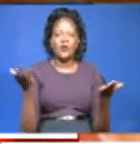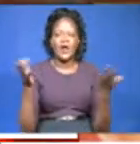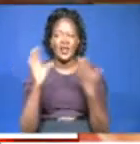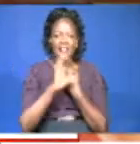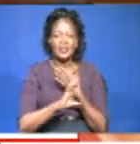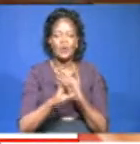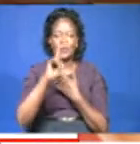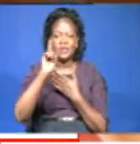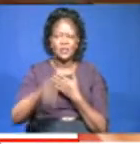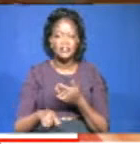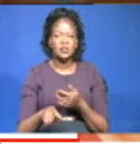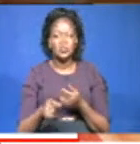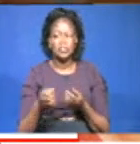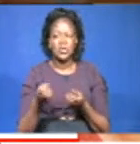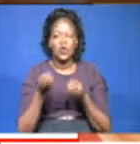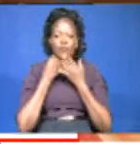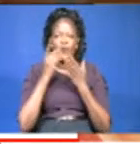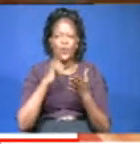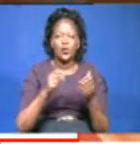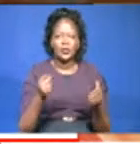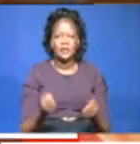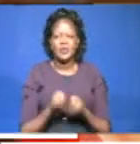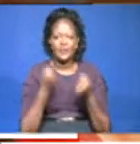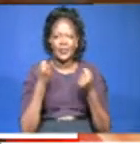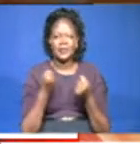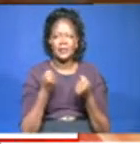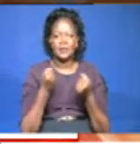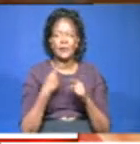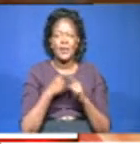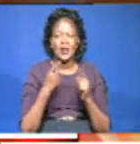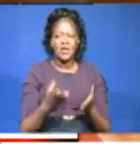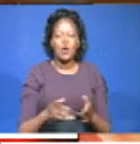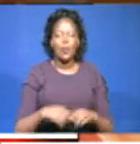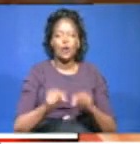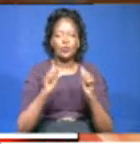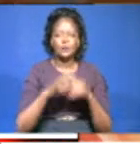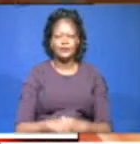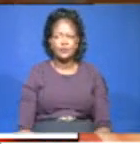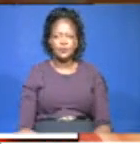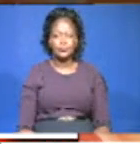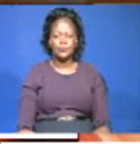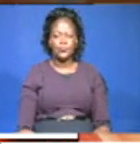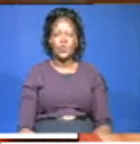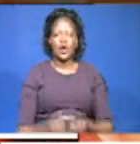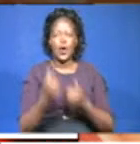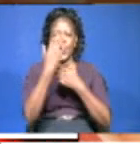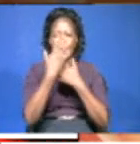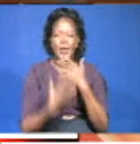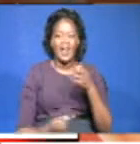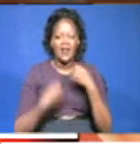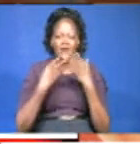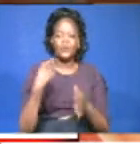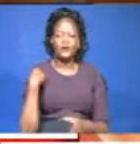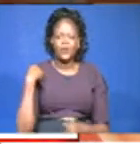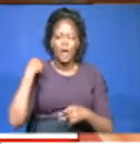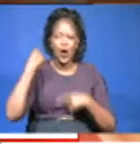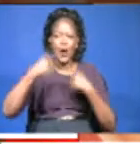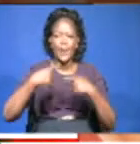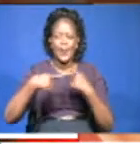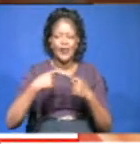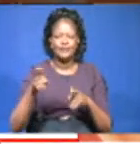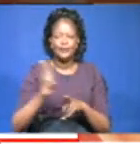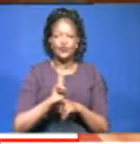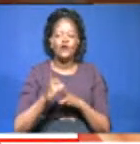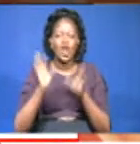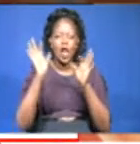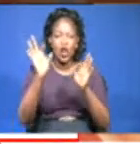shall be keeping you updated in our subsequent bulletins. For now, we move on. Blood donation as a voluntary procedure has been used over the